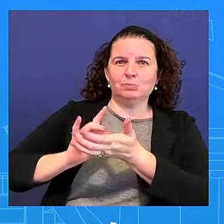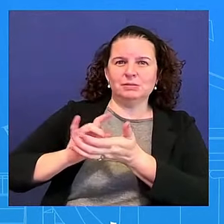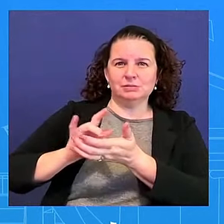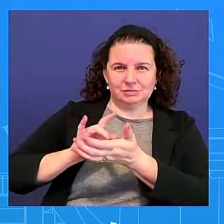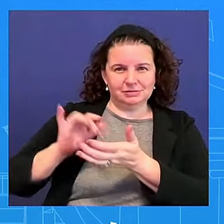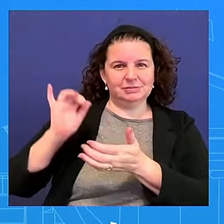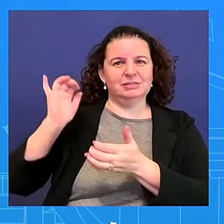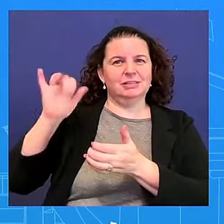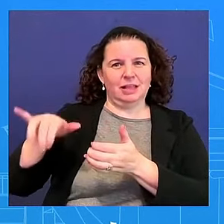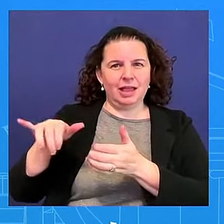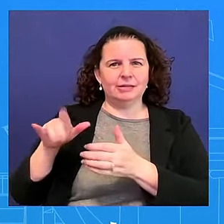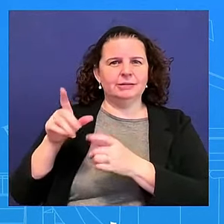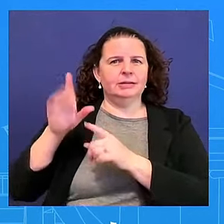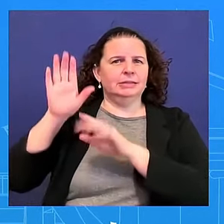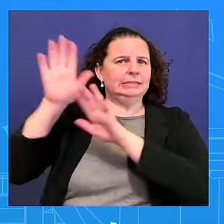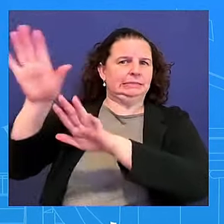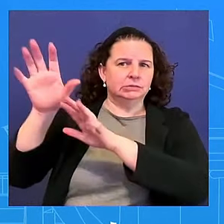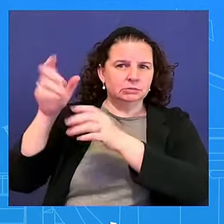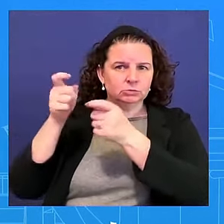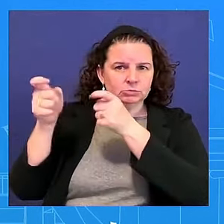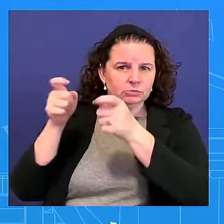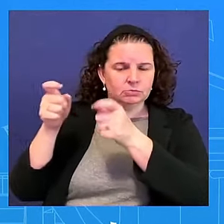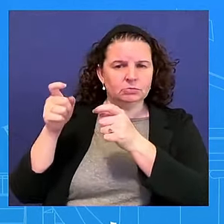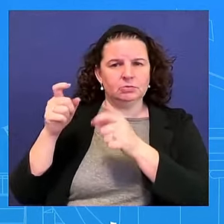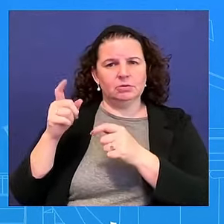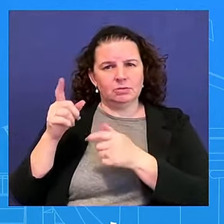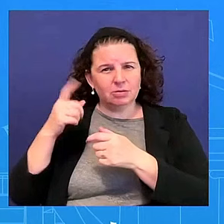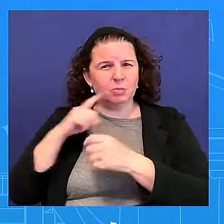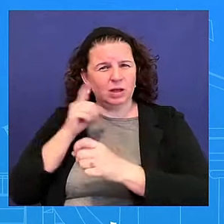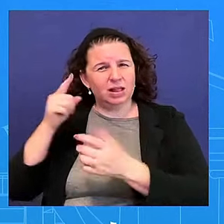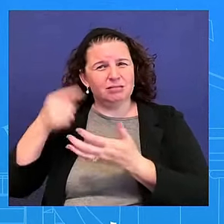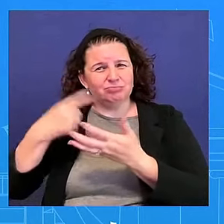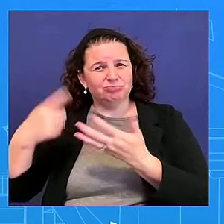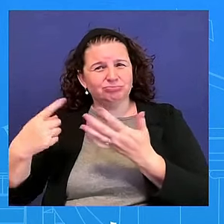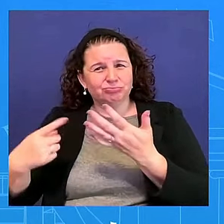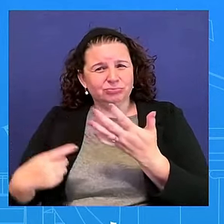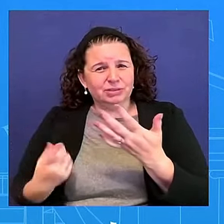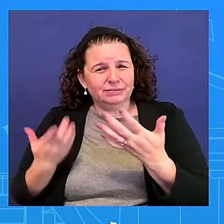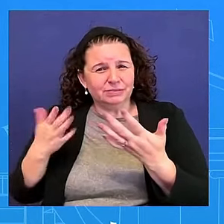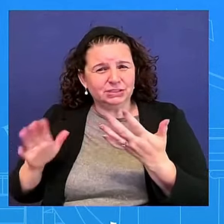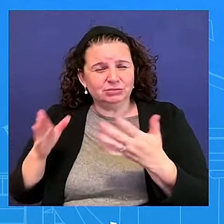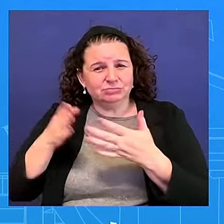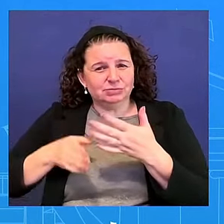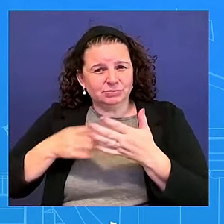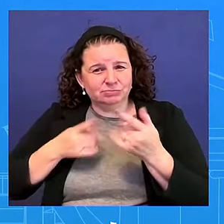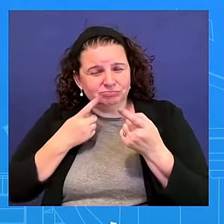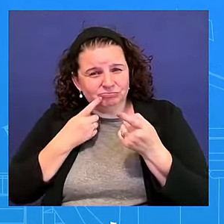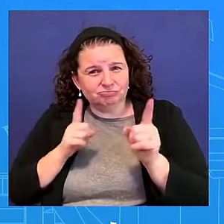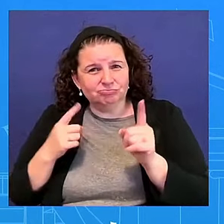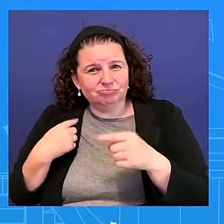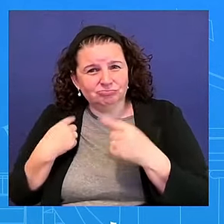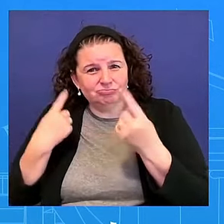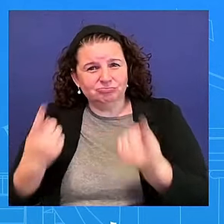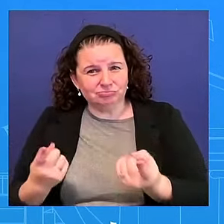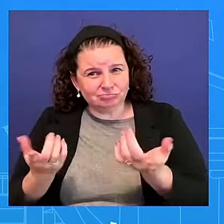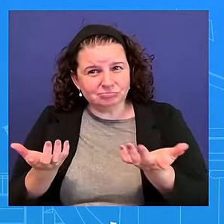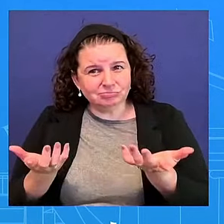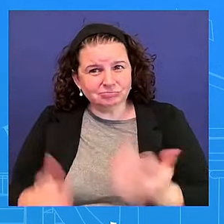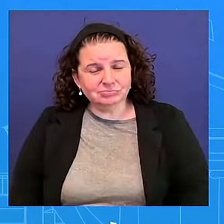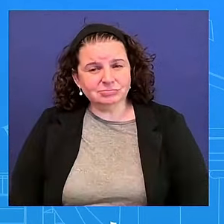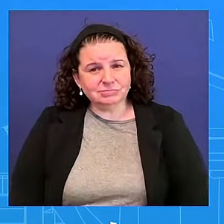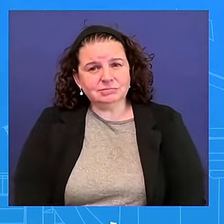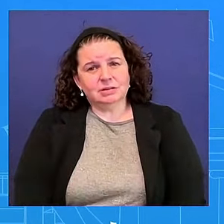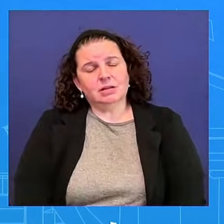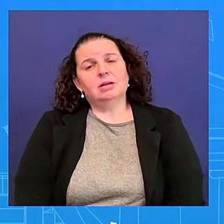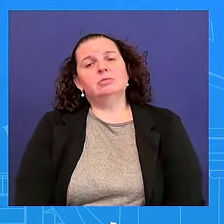done, getting us out of the pandemic, that we do believe is important to note here as well as an accomplishment of this